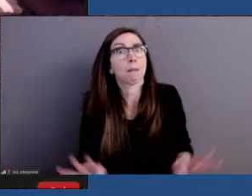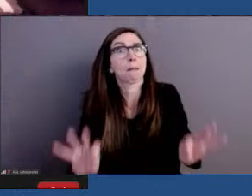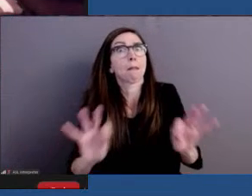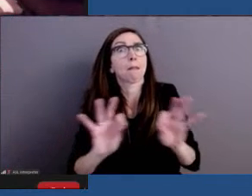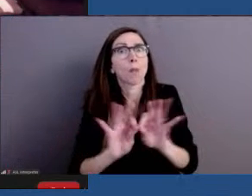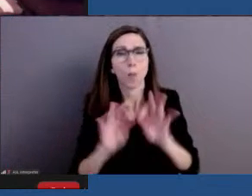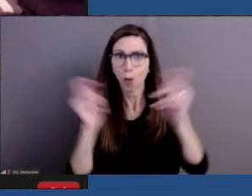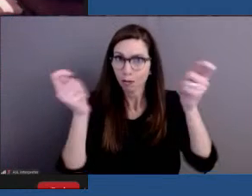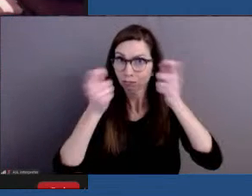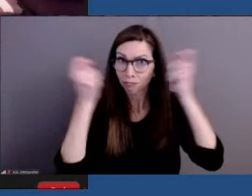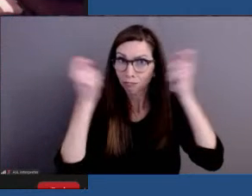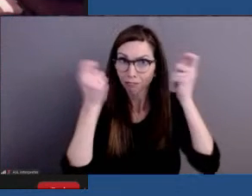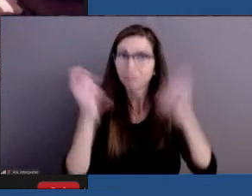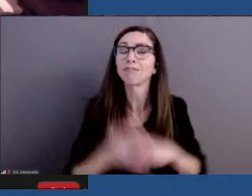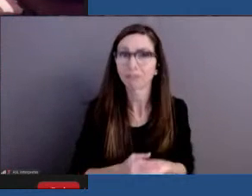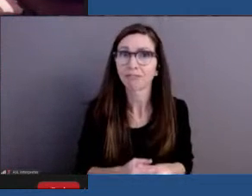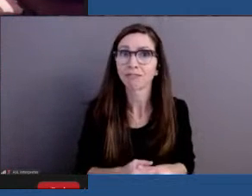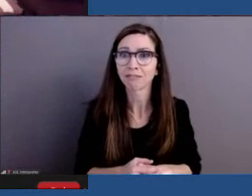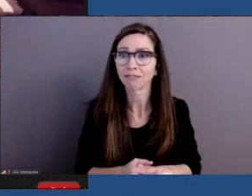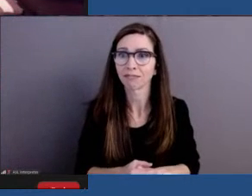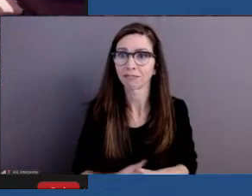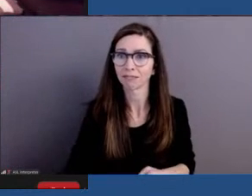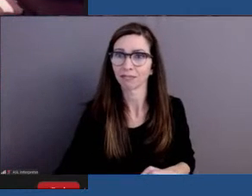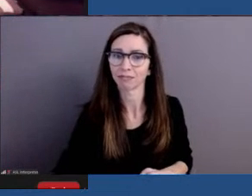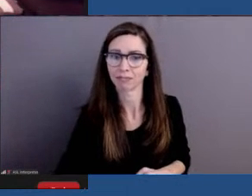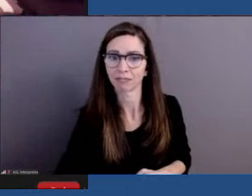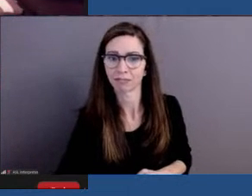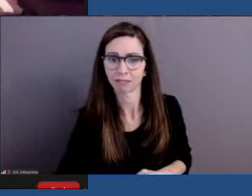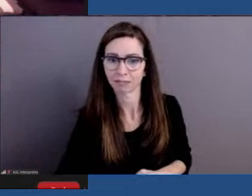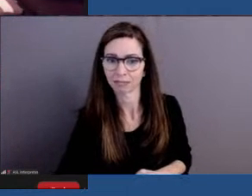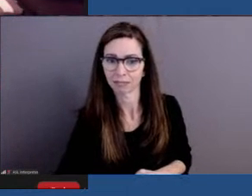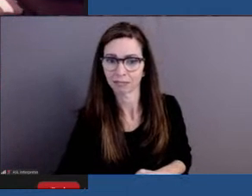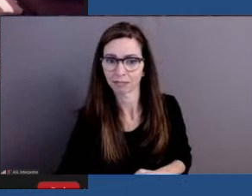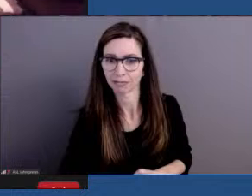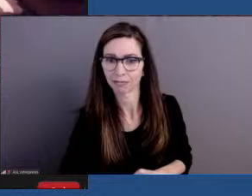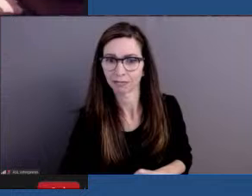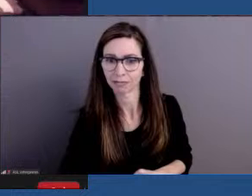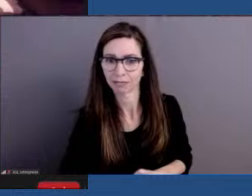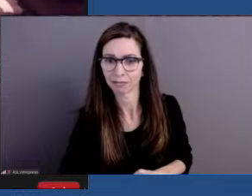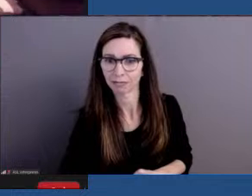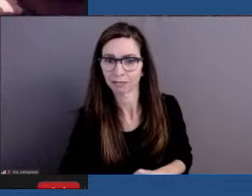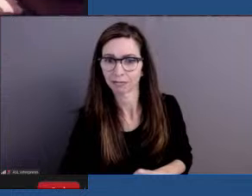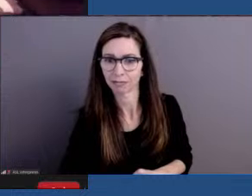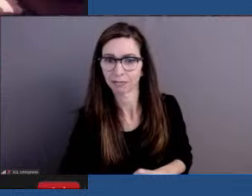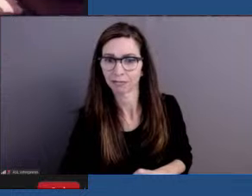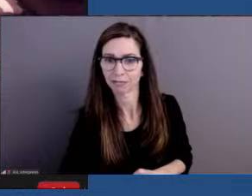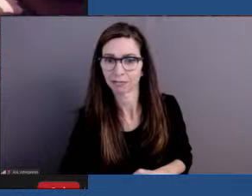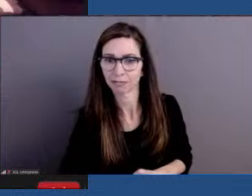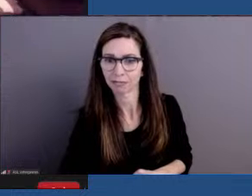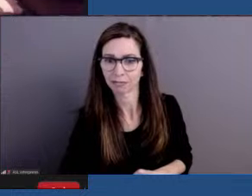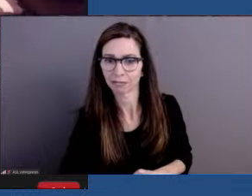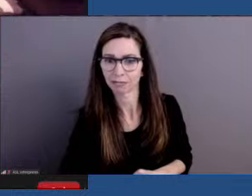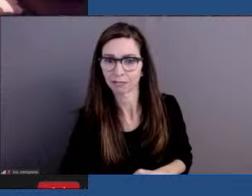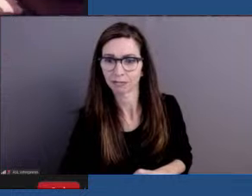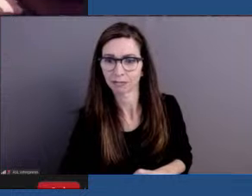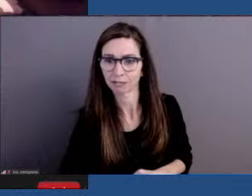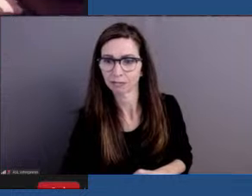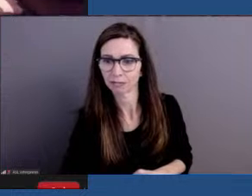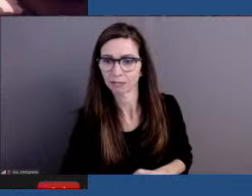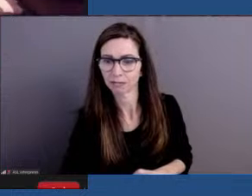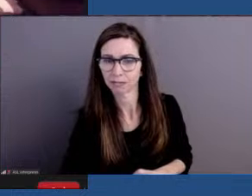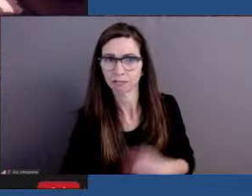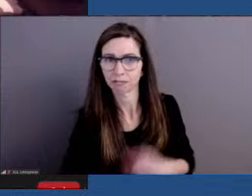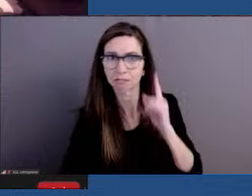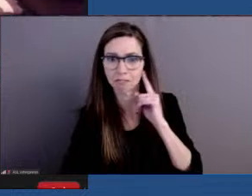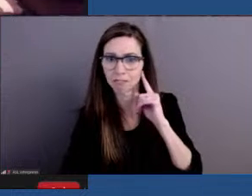Council Liaison for the Accessibility Advisory Committee, I have the honor to work closely with this group and to promote their tireless efforts with